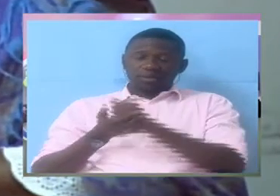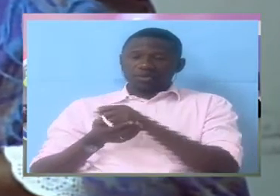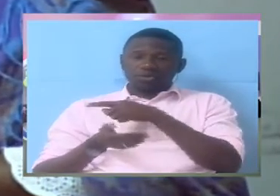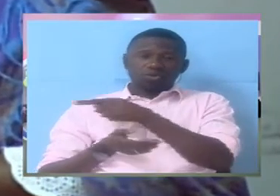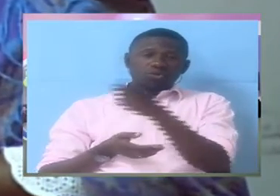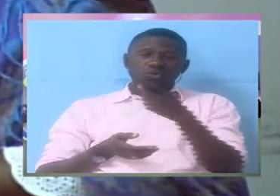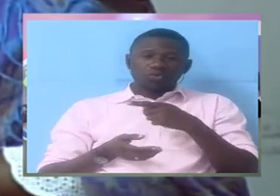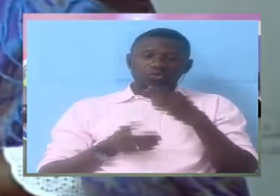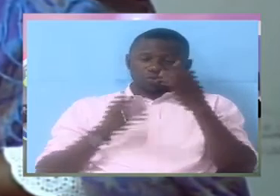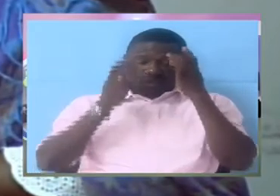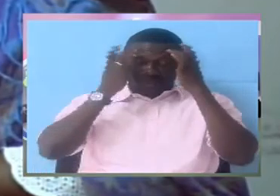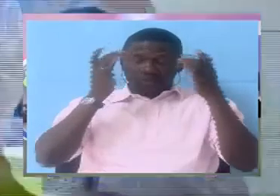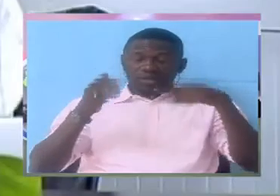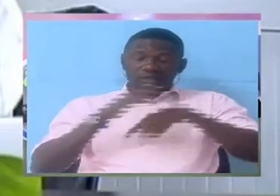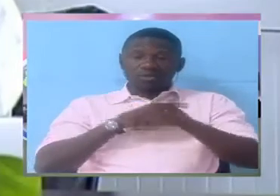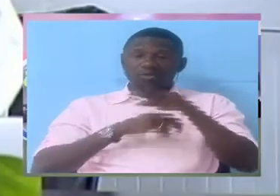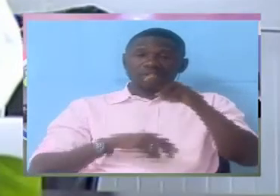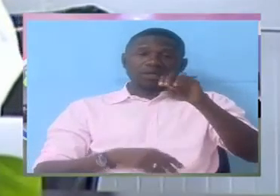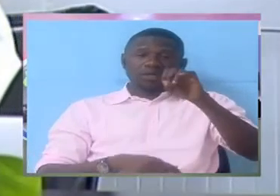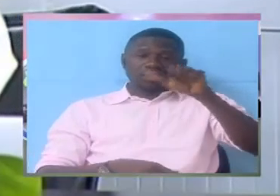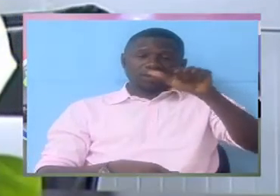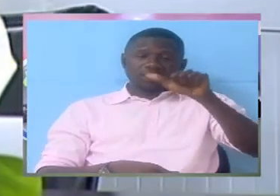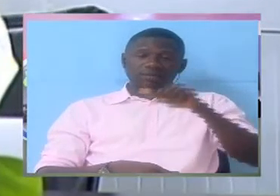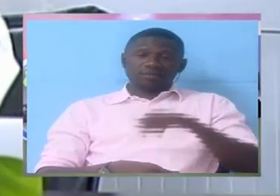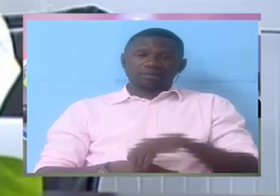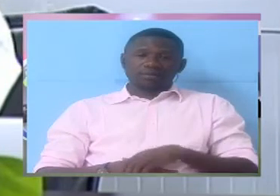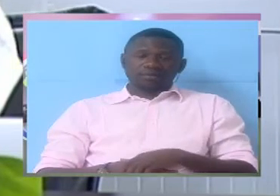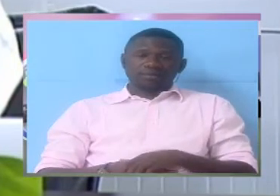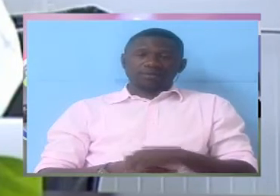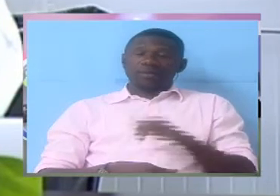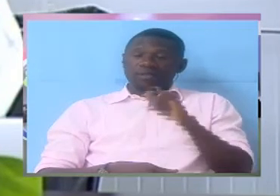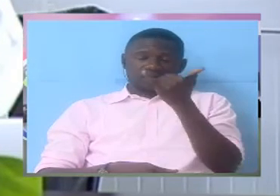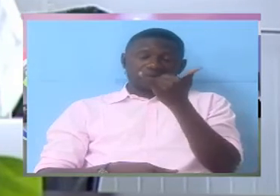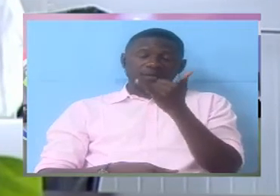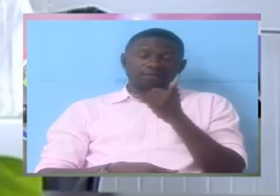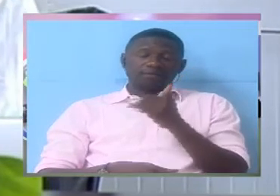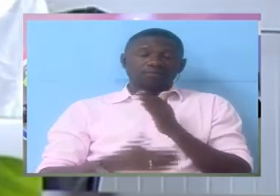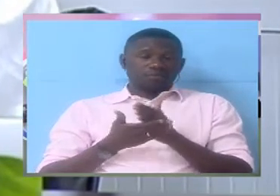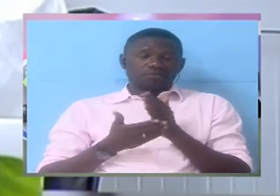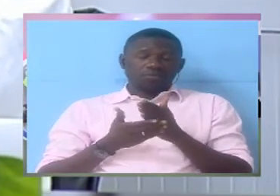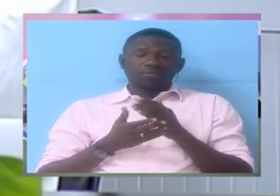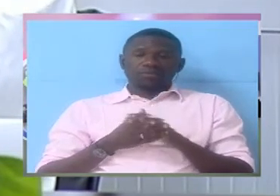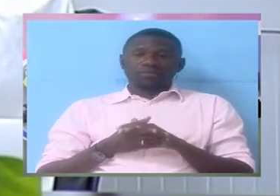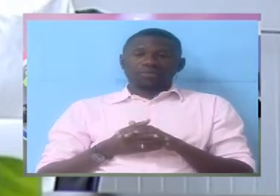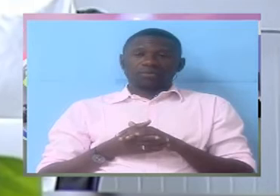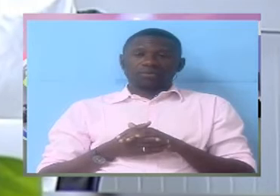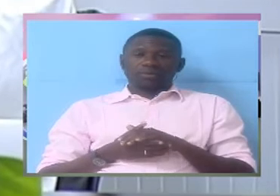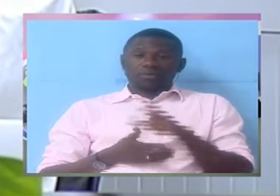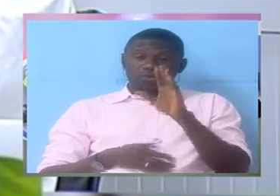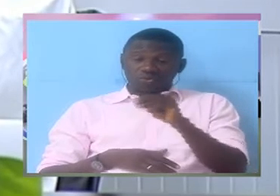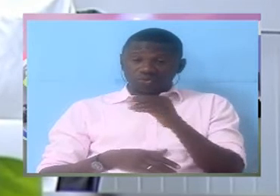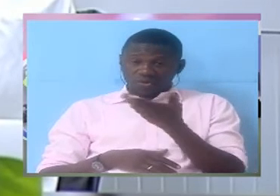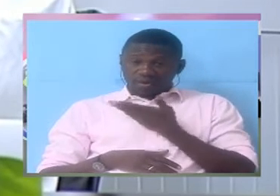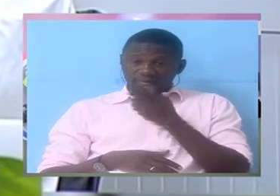NIA? Wona fa nyim fo yo natina yow dundi NIA do ko kono laban. Baake fande. Did you?